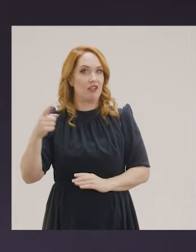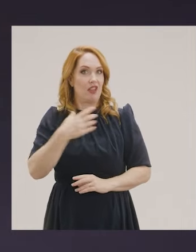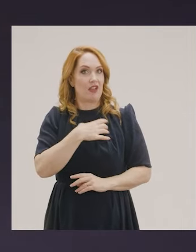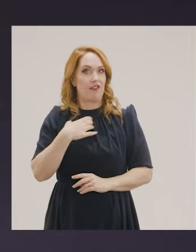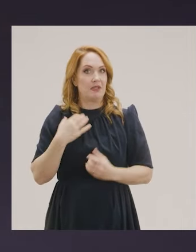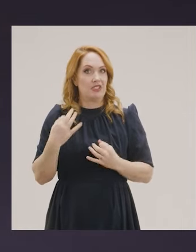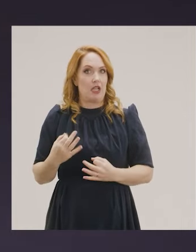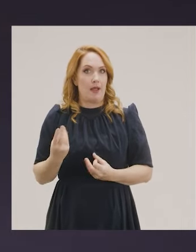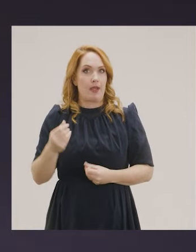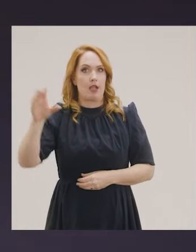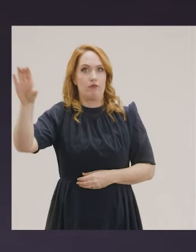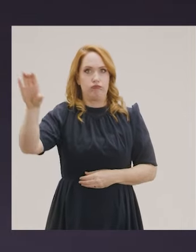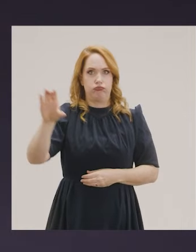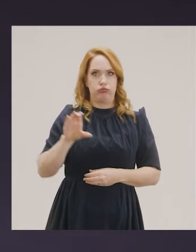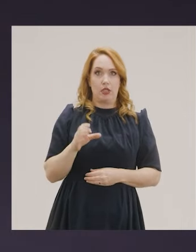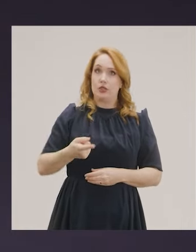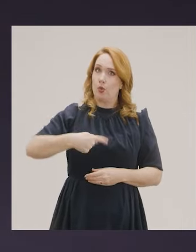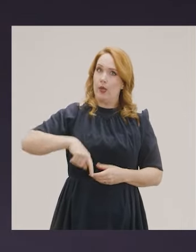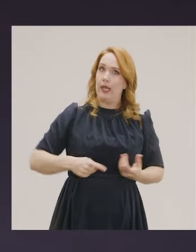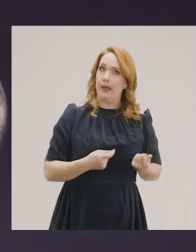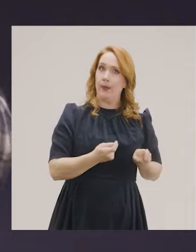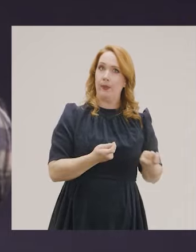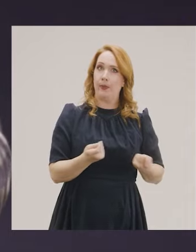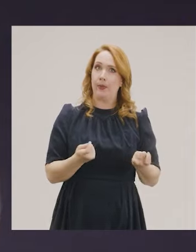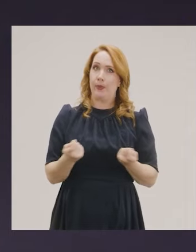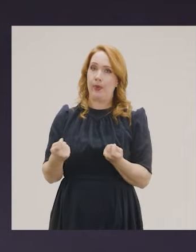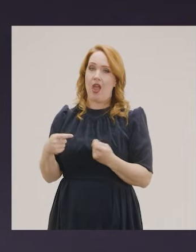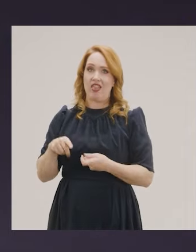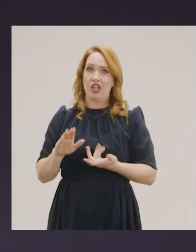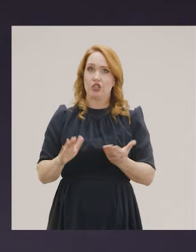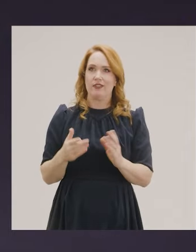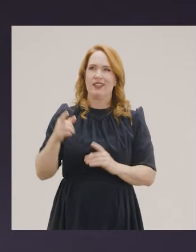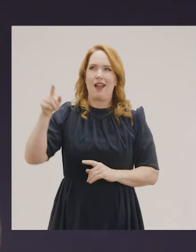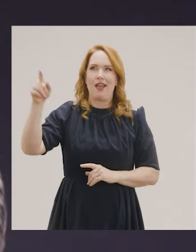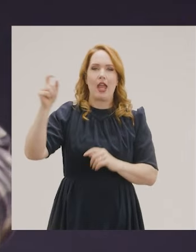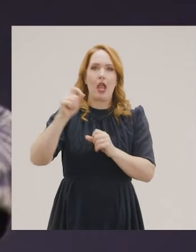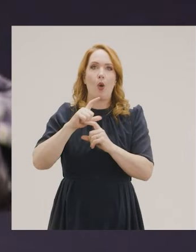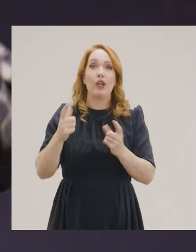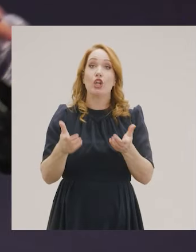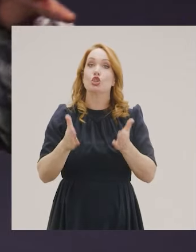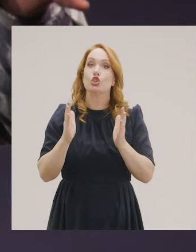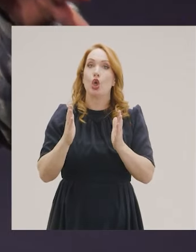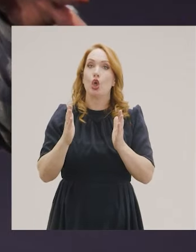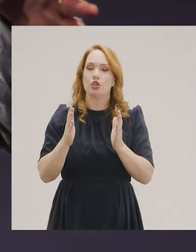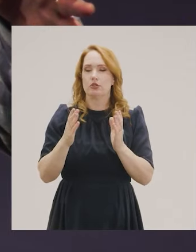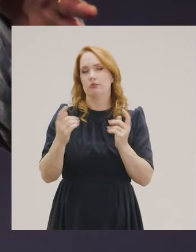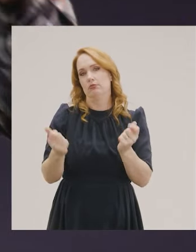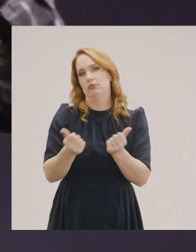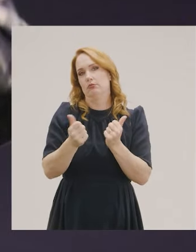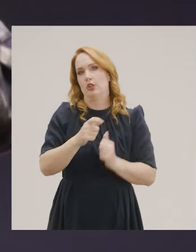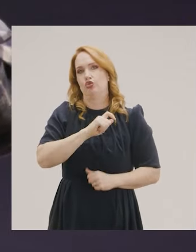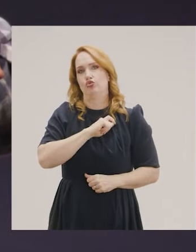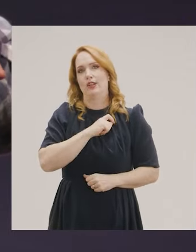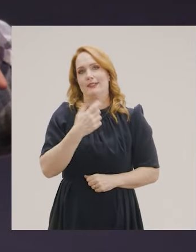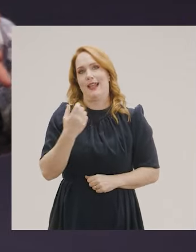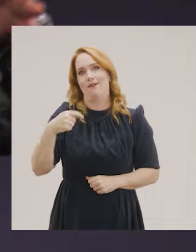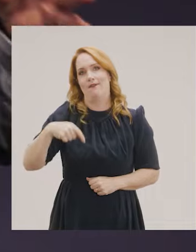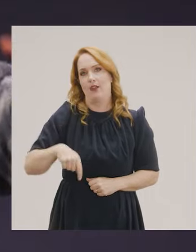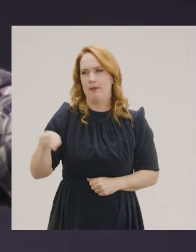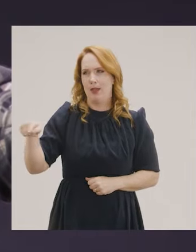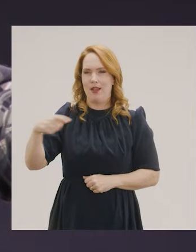you to give you money so you do it rather than us doing it. Because they recognise that churches often a lot more